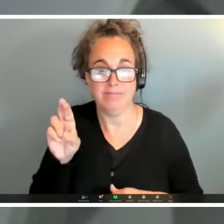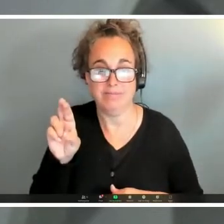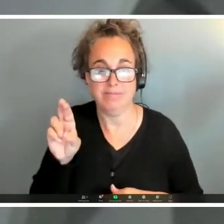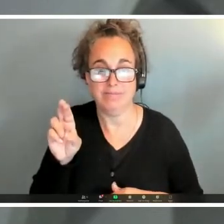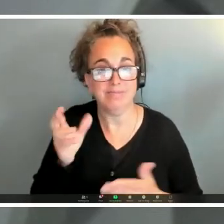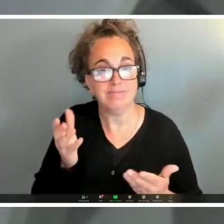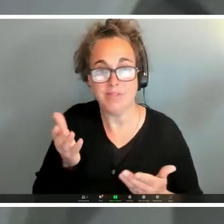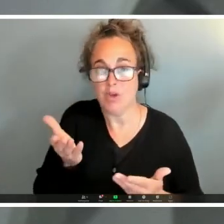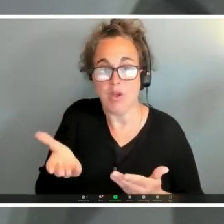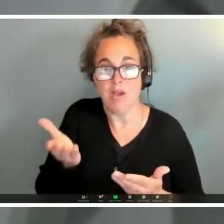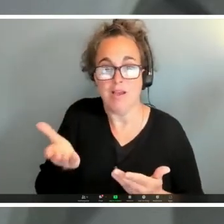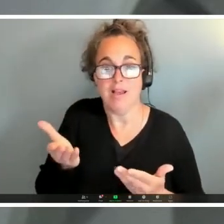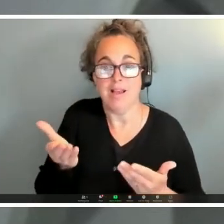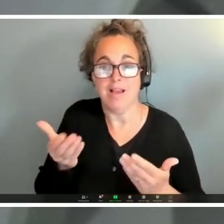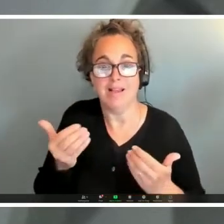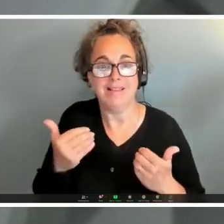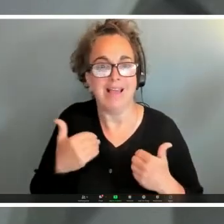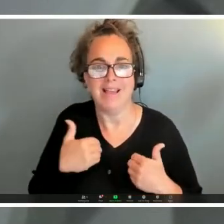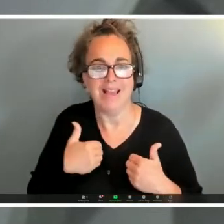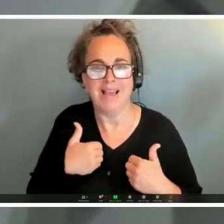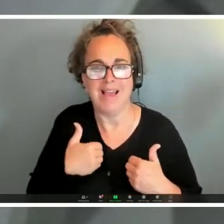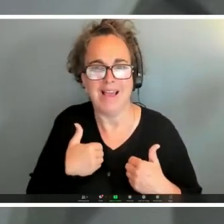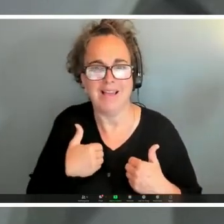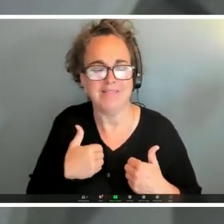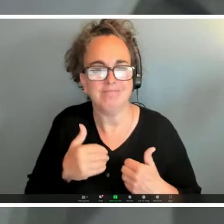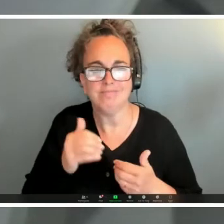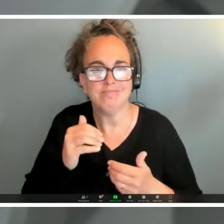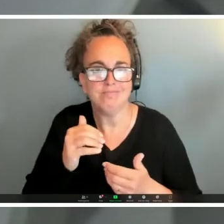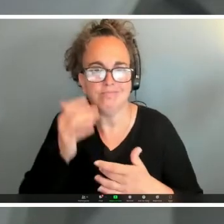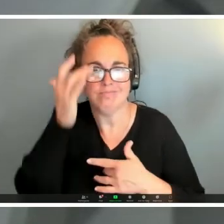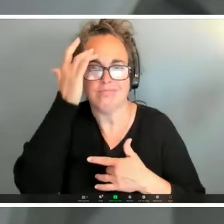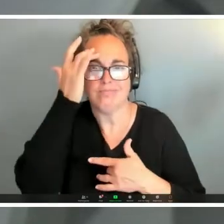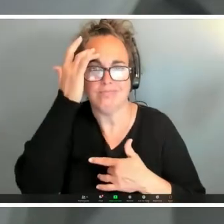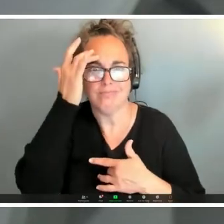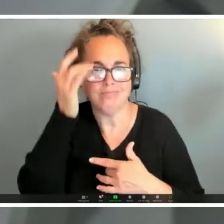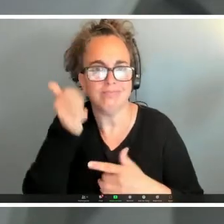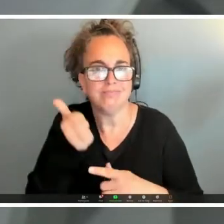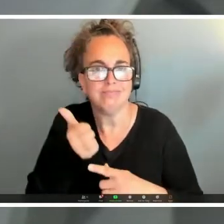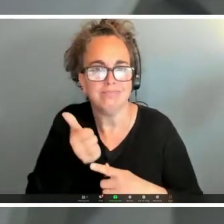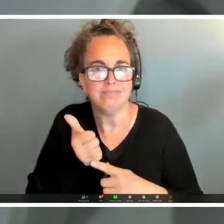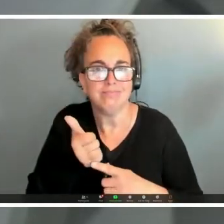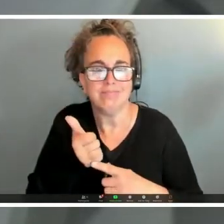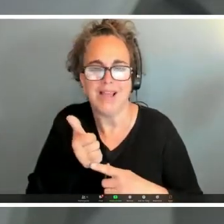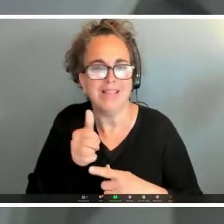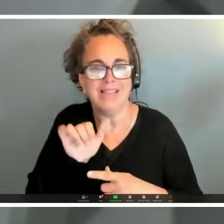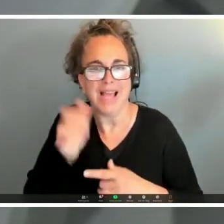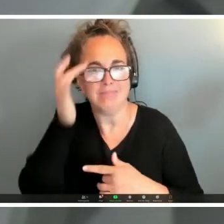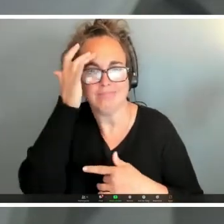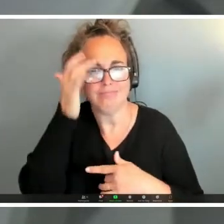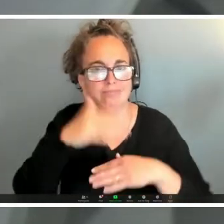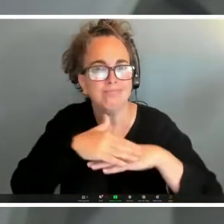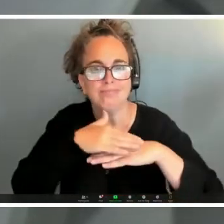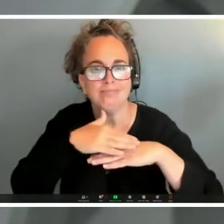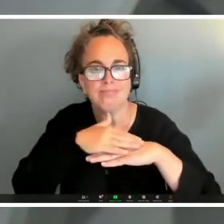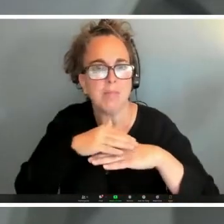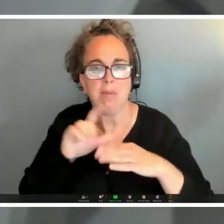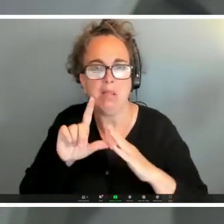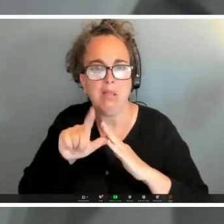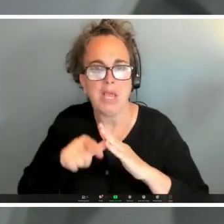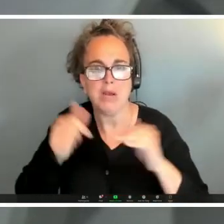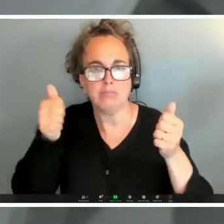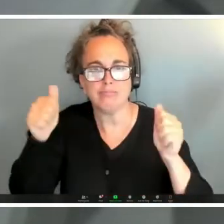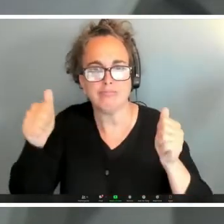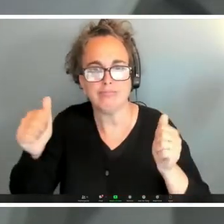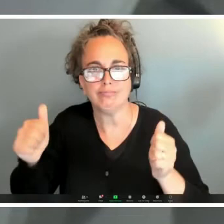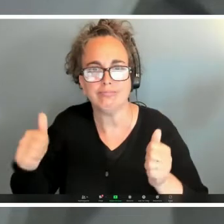because they had an underlying condition that exacerbated to a point of requiring an emergency that ultimately would